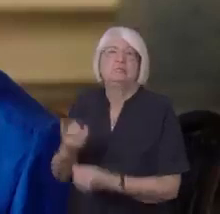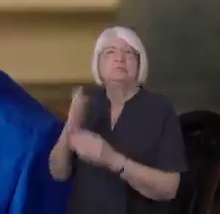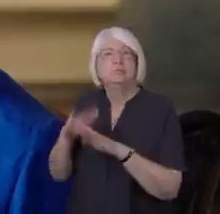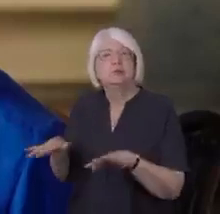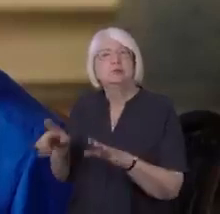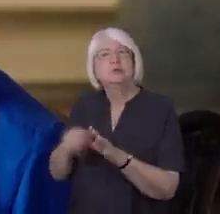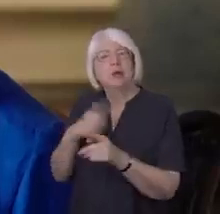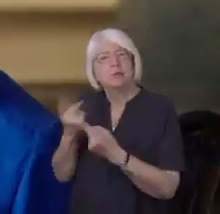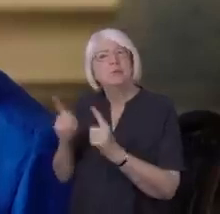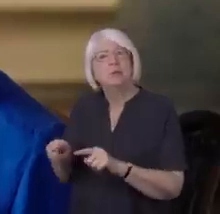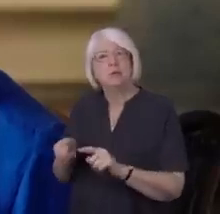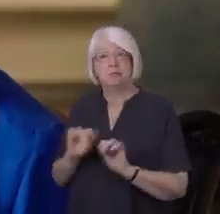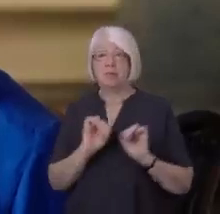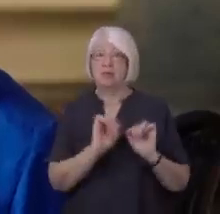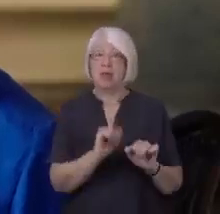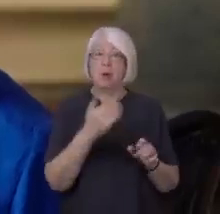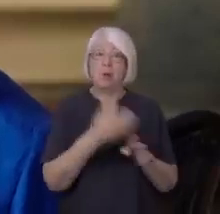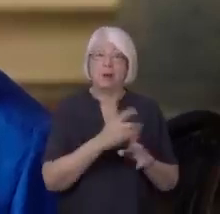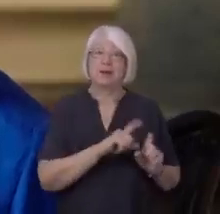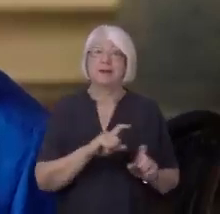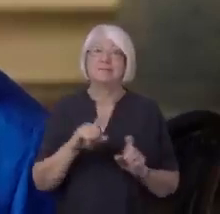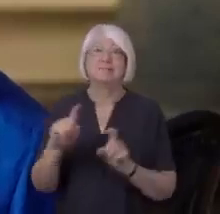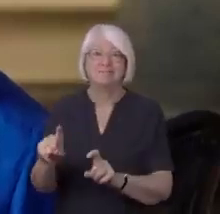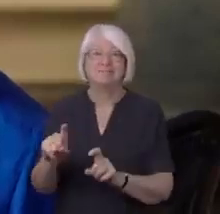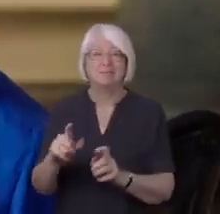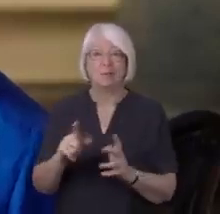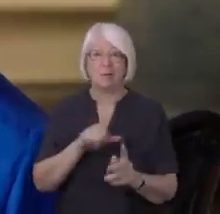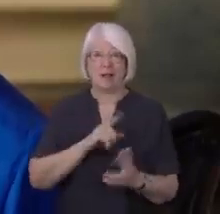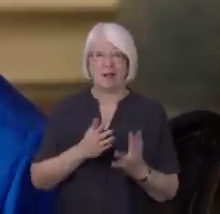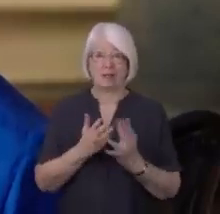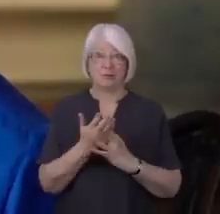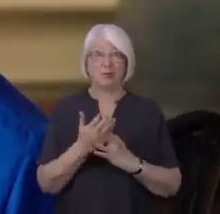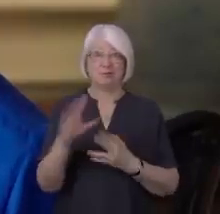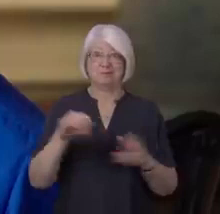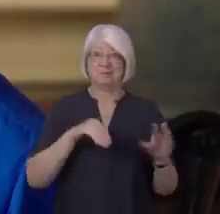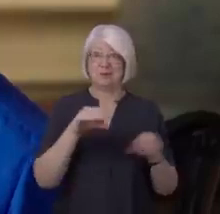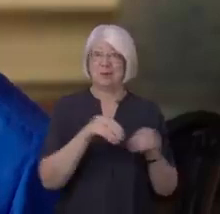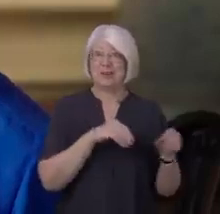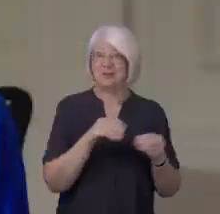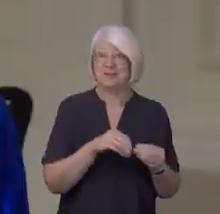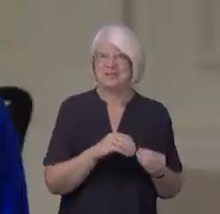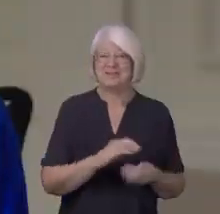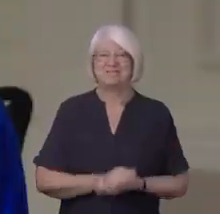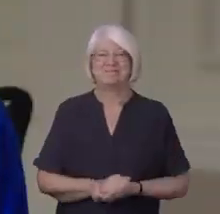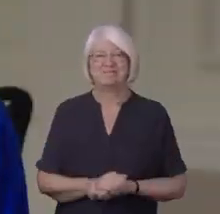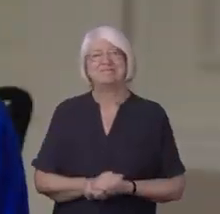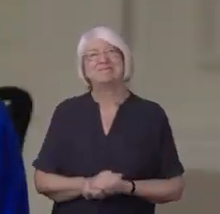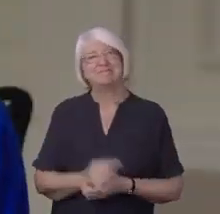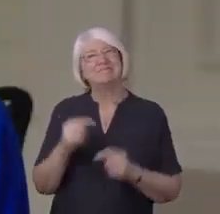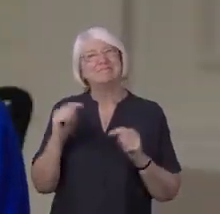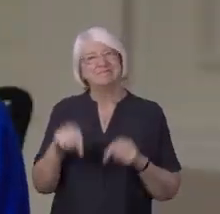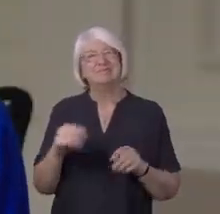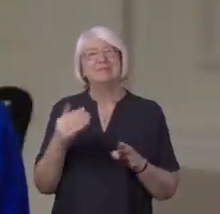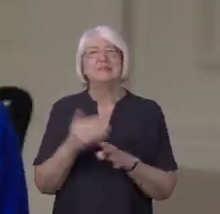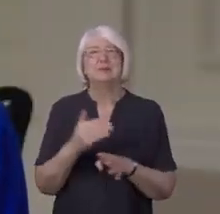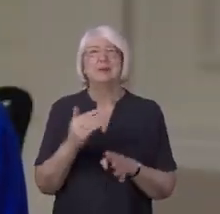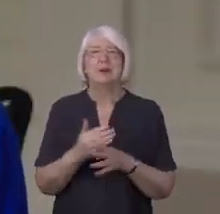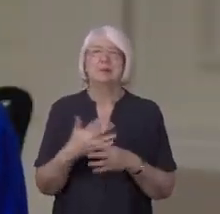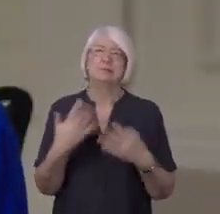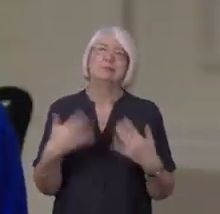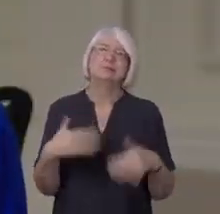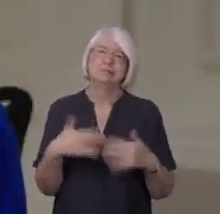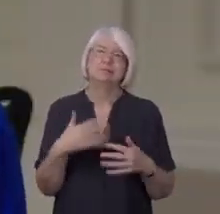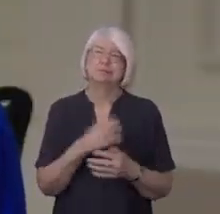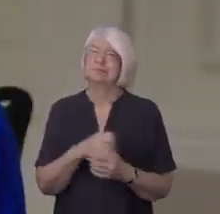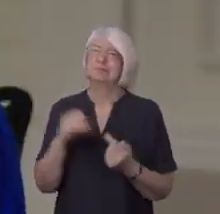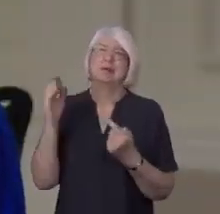people can continue and help to change lives for the better. This work is also more